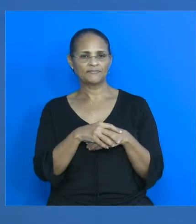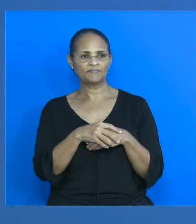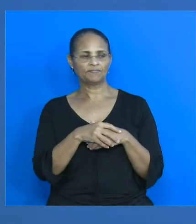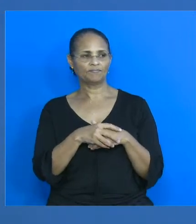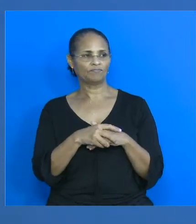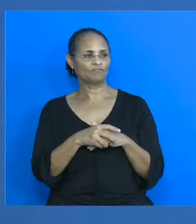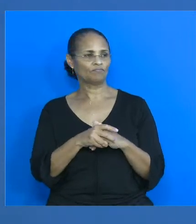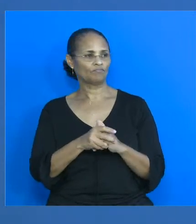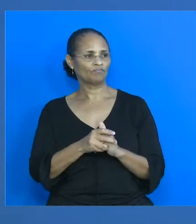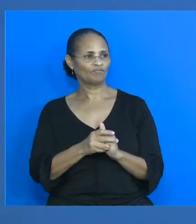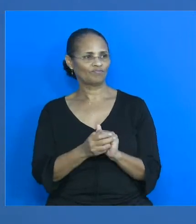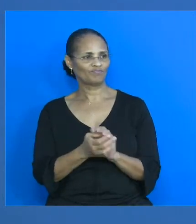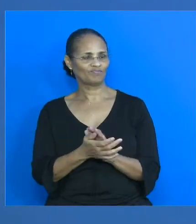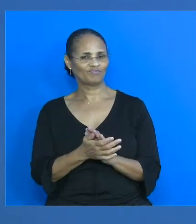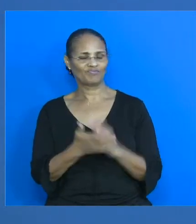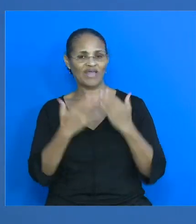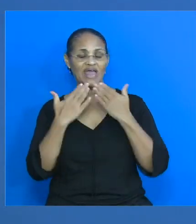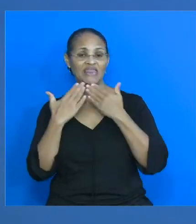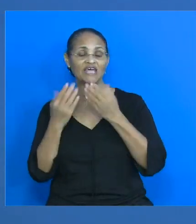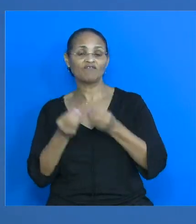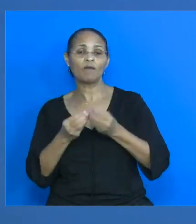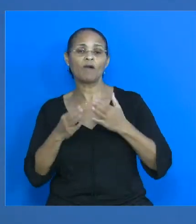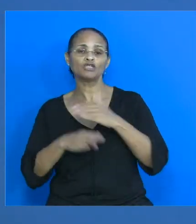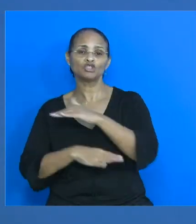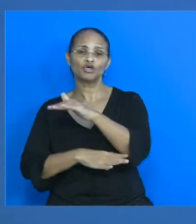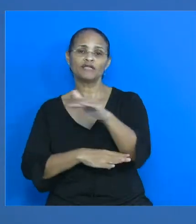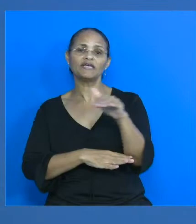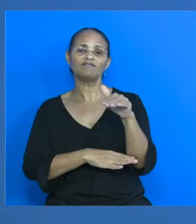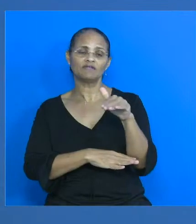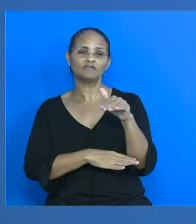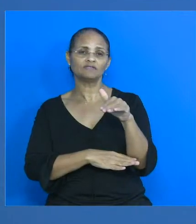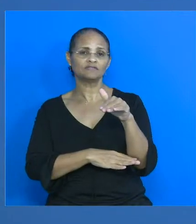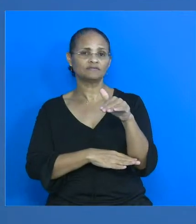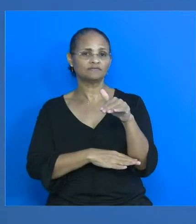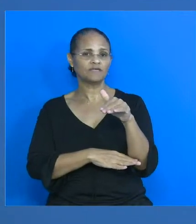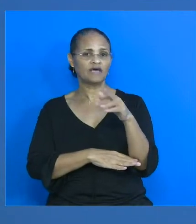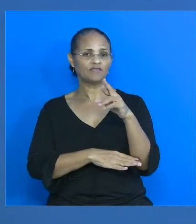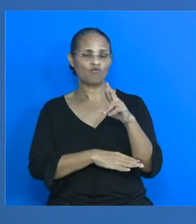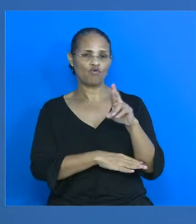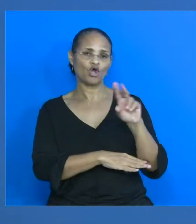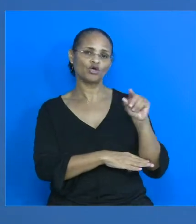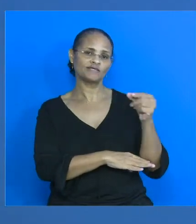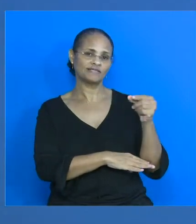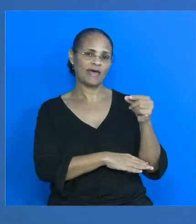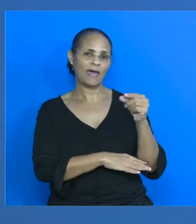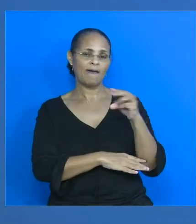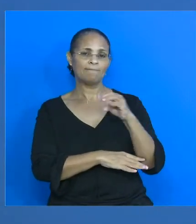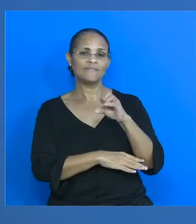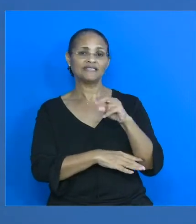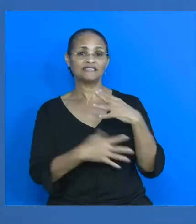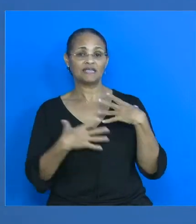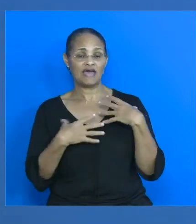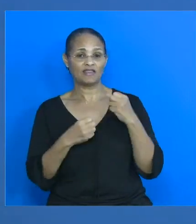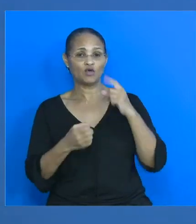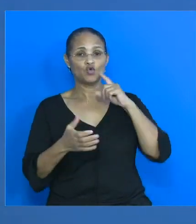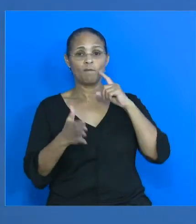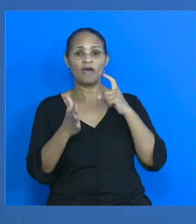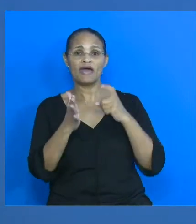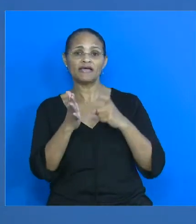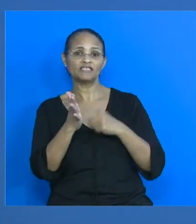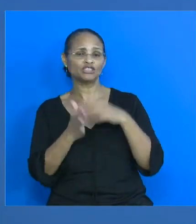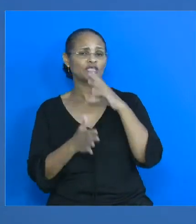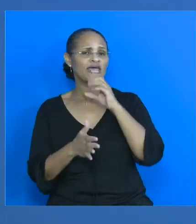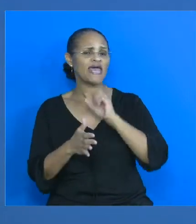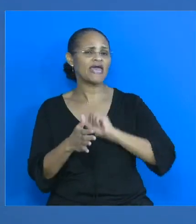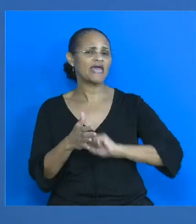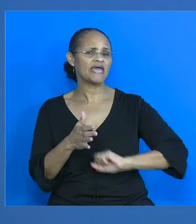I knew you were right. Thank you very much. Good evening. Fiona McWhirter from the Royal Gazette. Minister of Health, you mentioned that the age range of